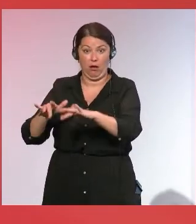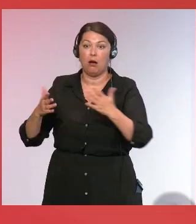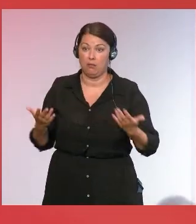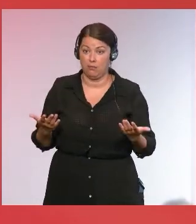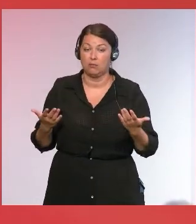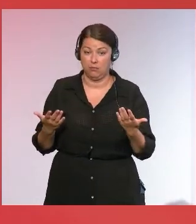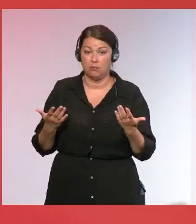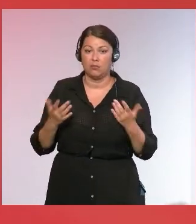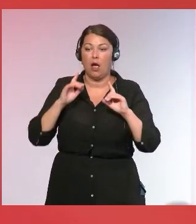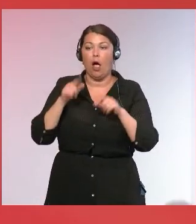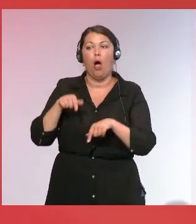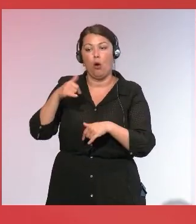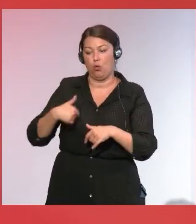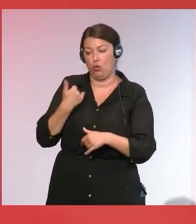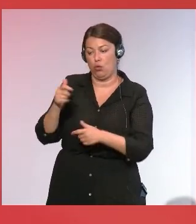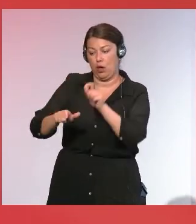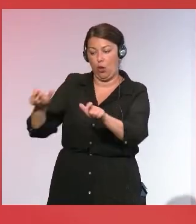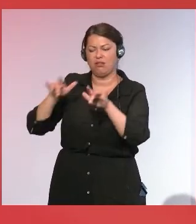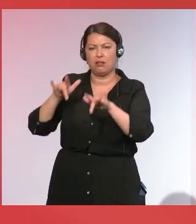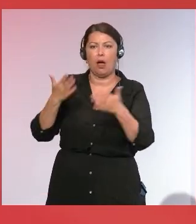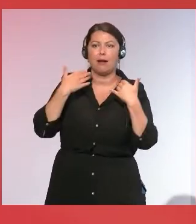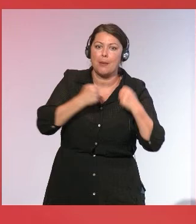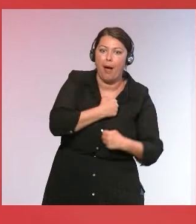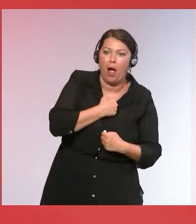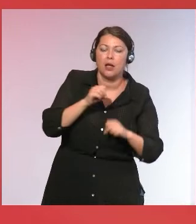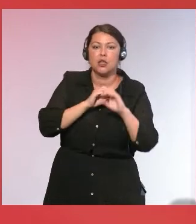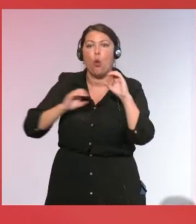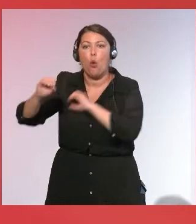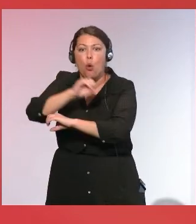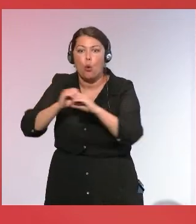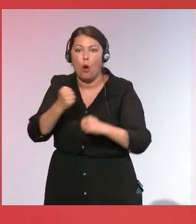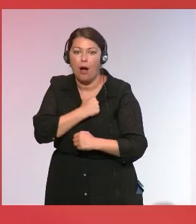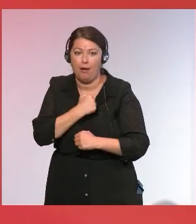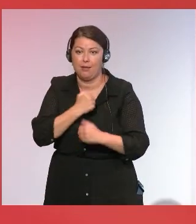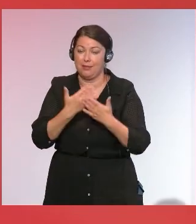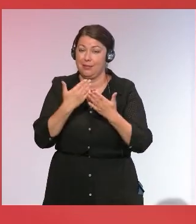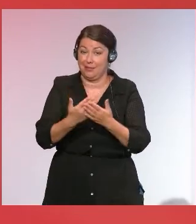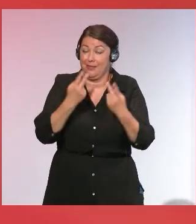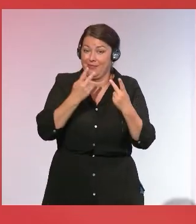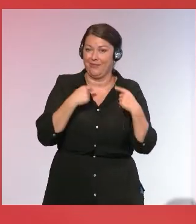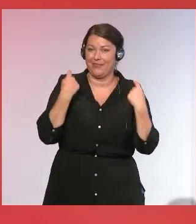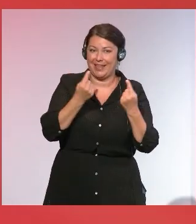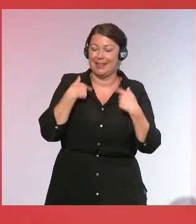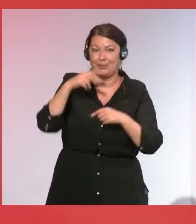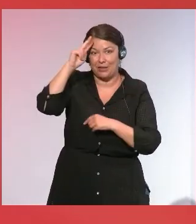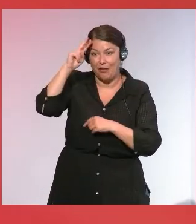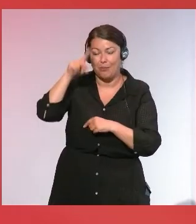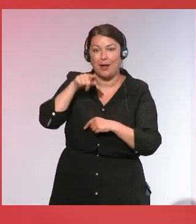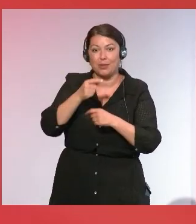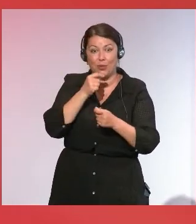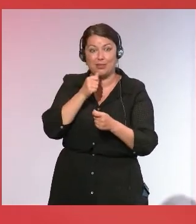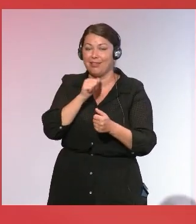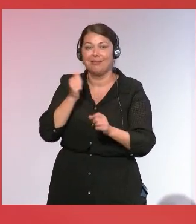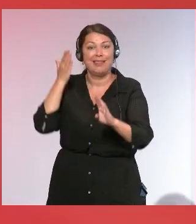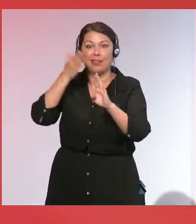So this is something we really need to pay attention to. So that's the indirect effect of climate change on